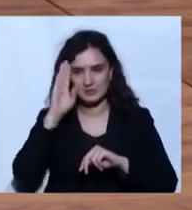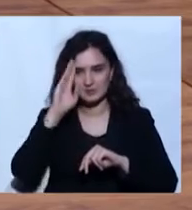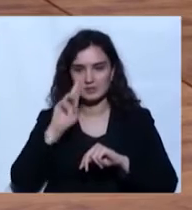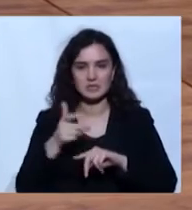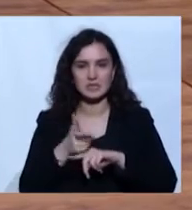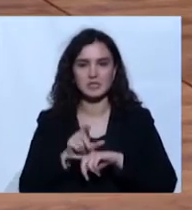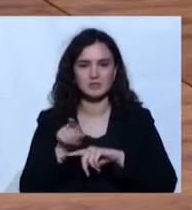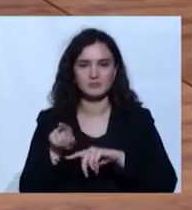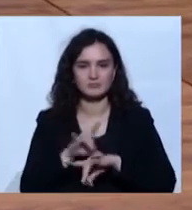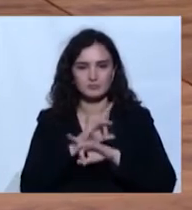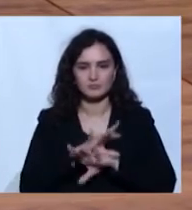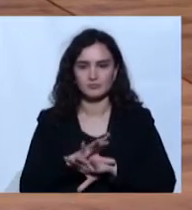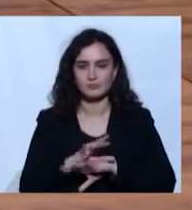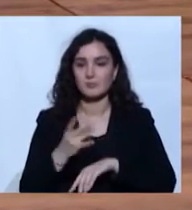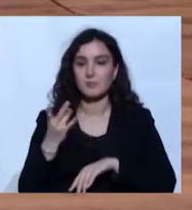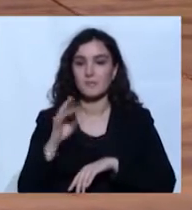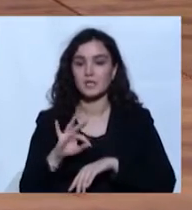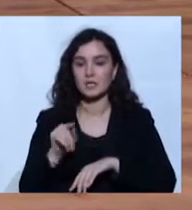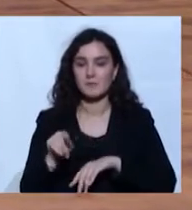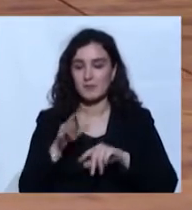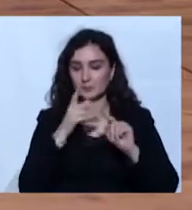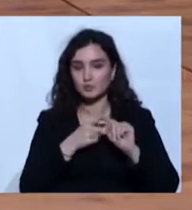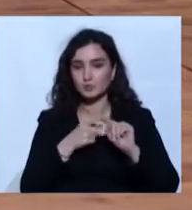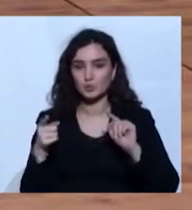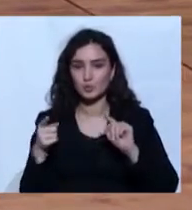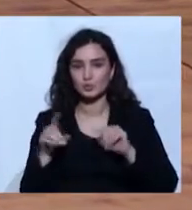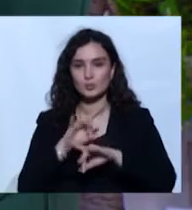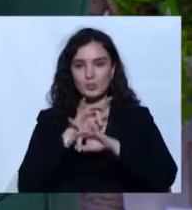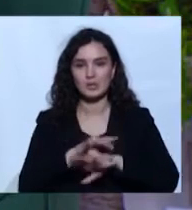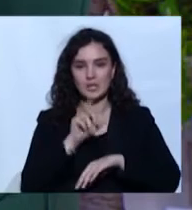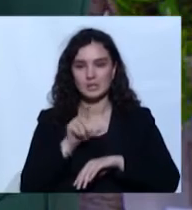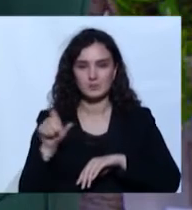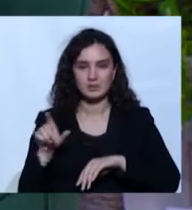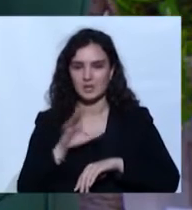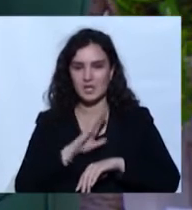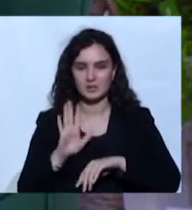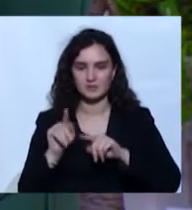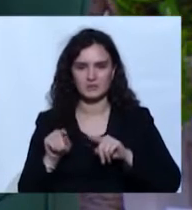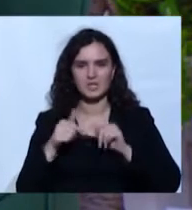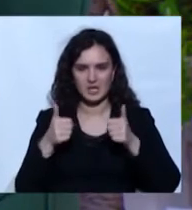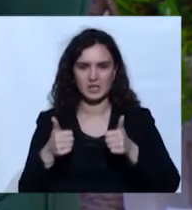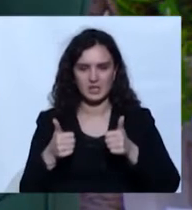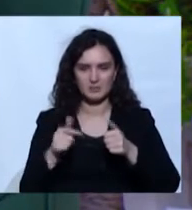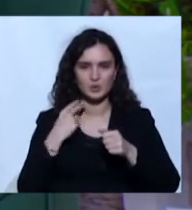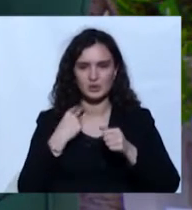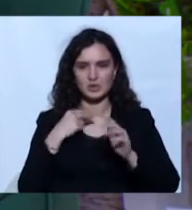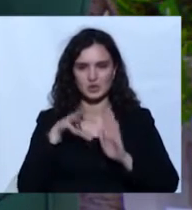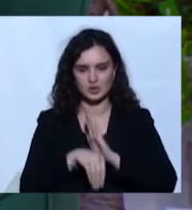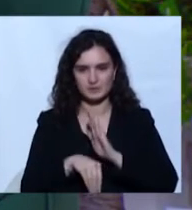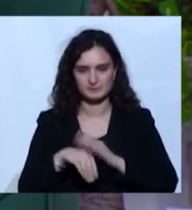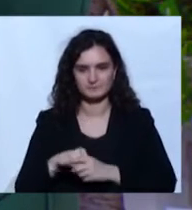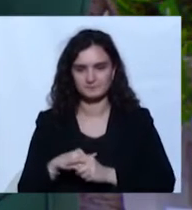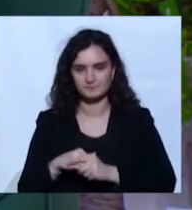they're very poor. Unfortunately, during this time, poor people were not treated well at all in